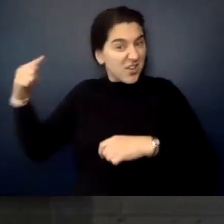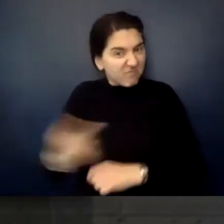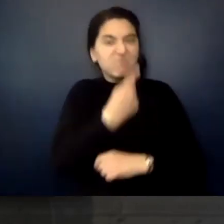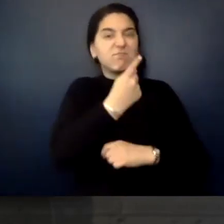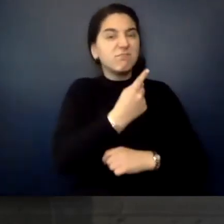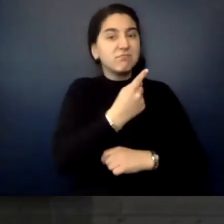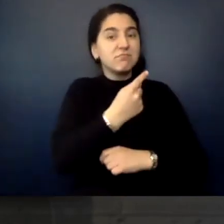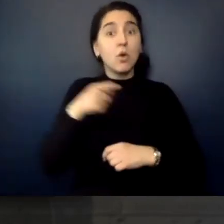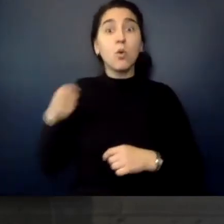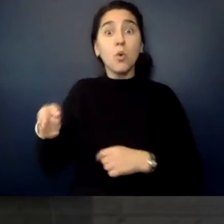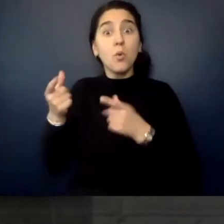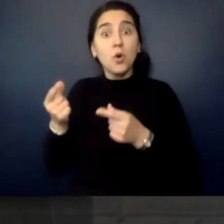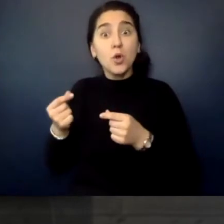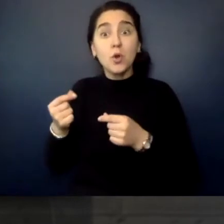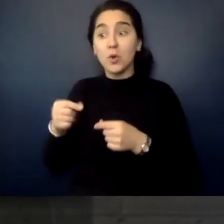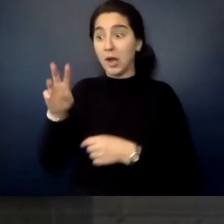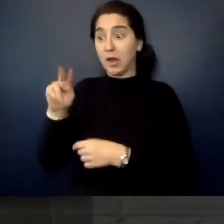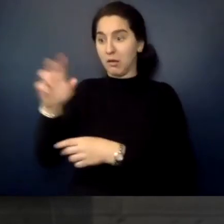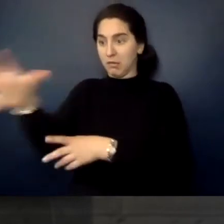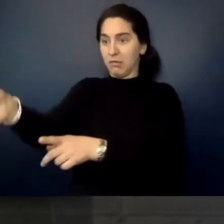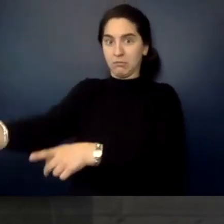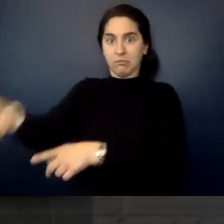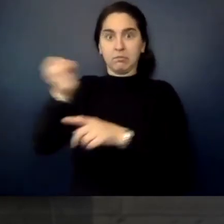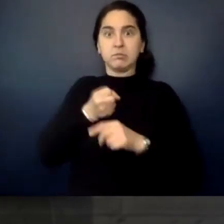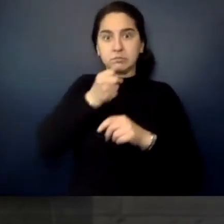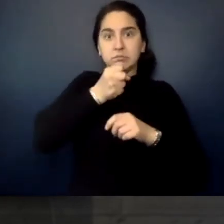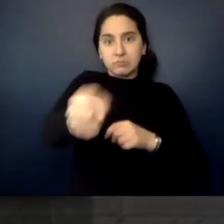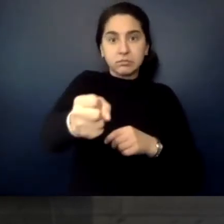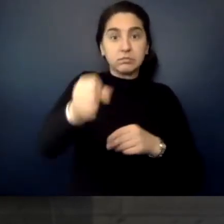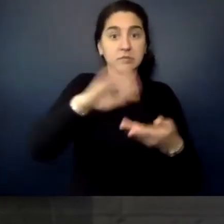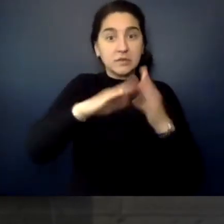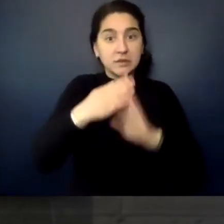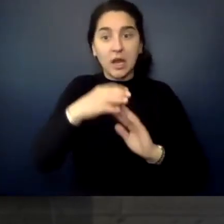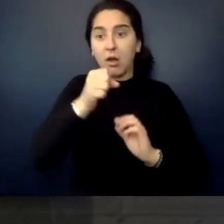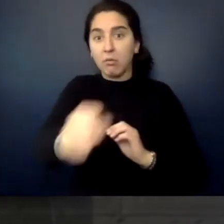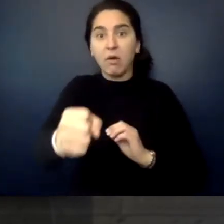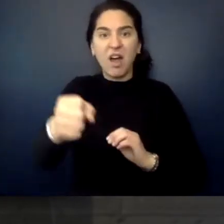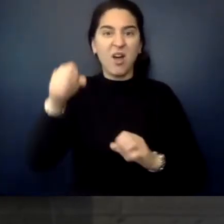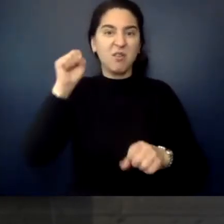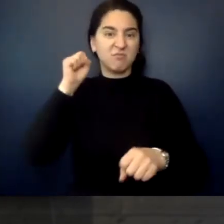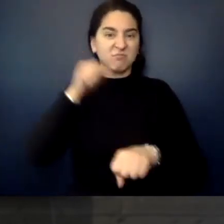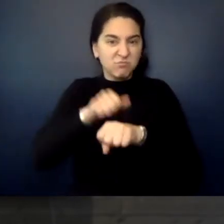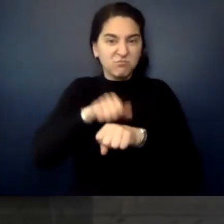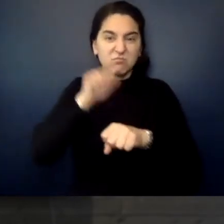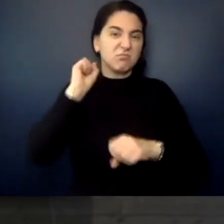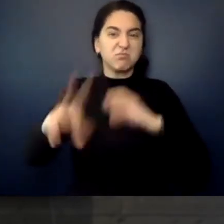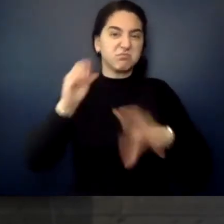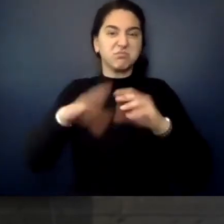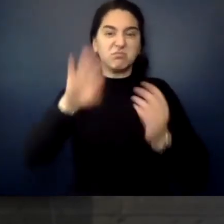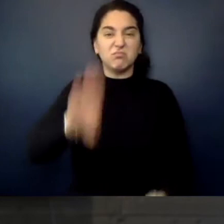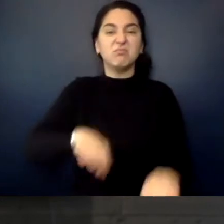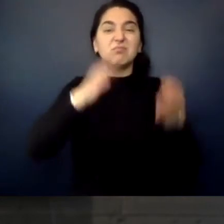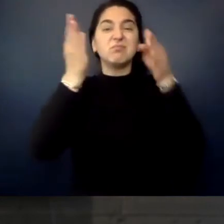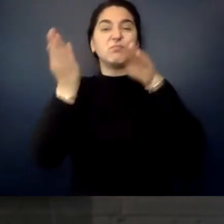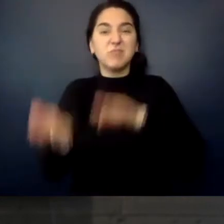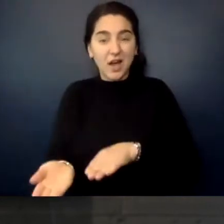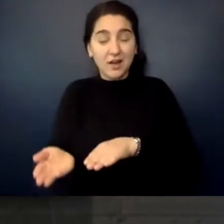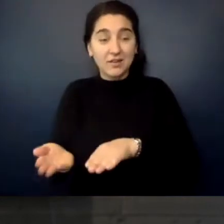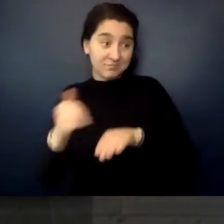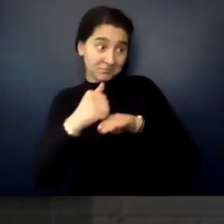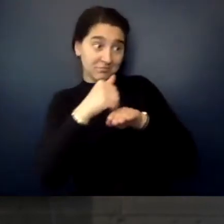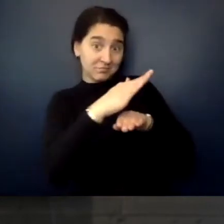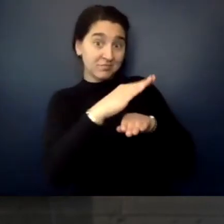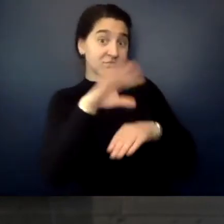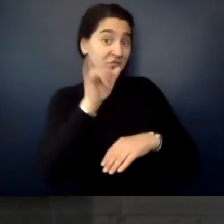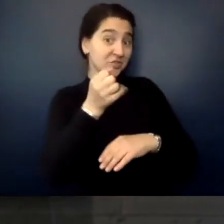city and stoned him to death. Then they sent word to Jezebel, "Naboth has